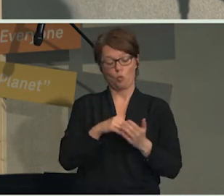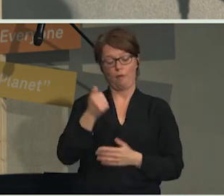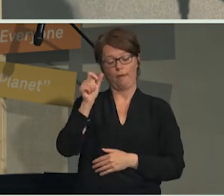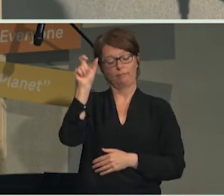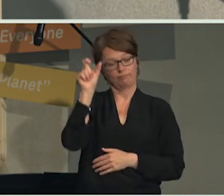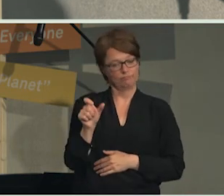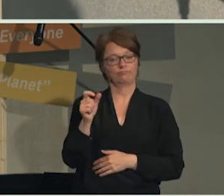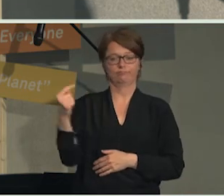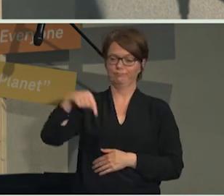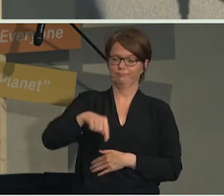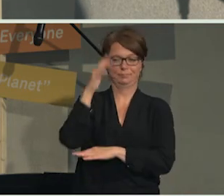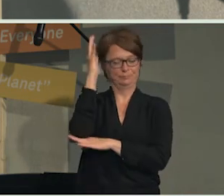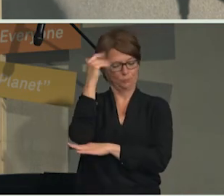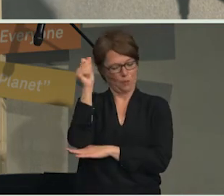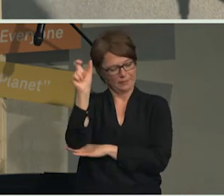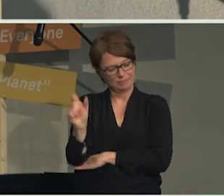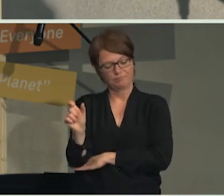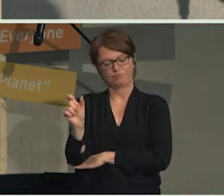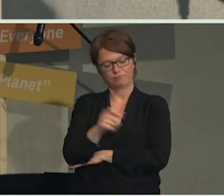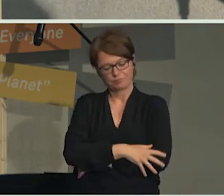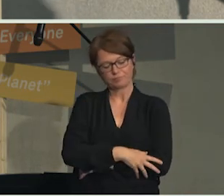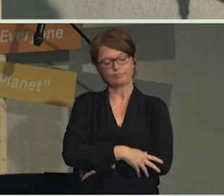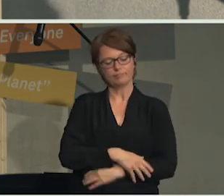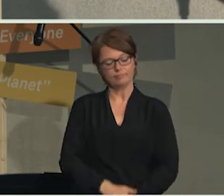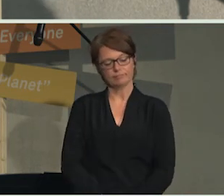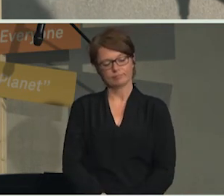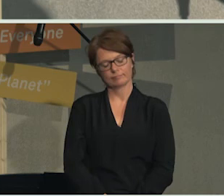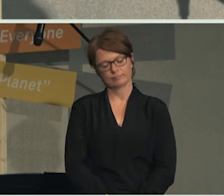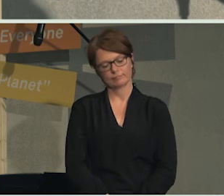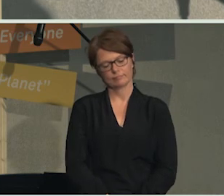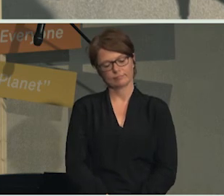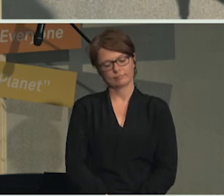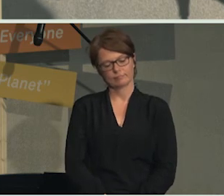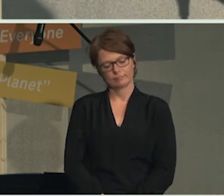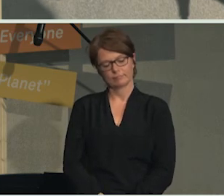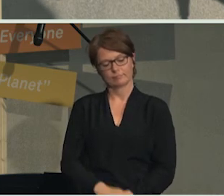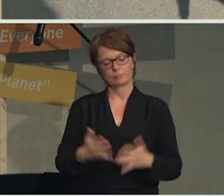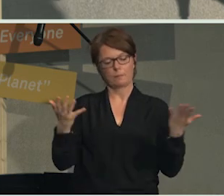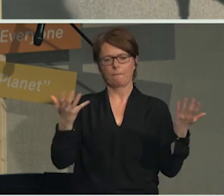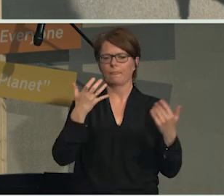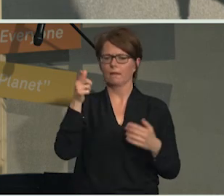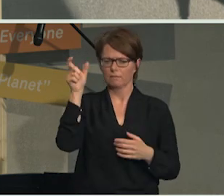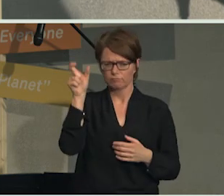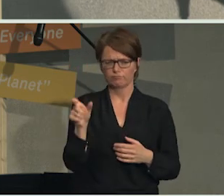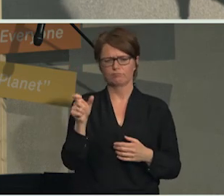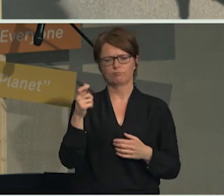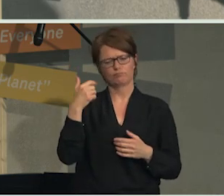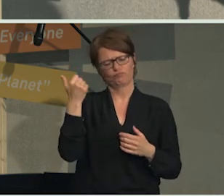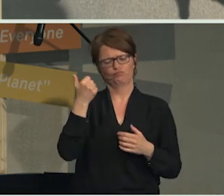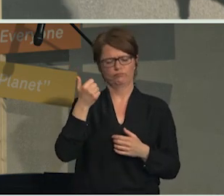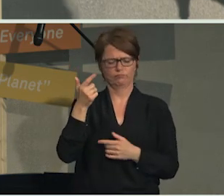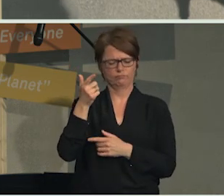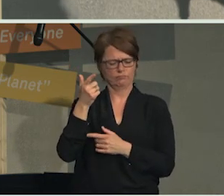Her name is Shermin Langhoff. Did I say that right? And yes. Since 2013, Shermin is the director of the